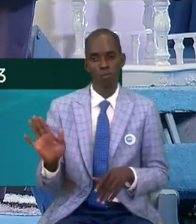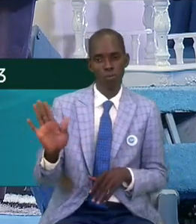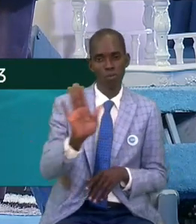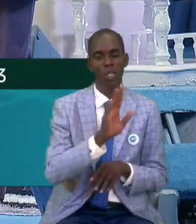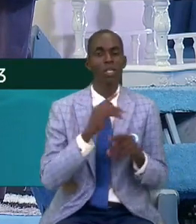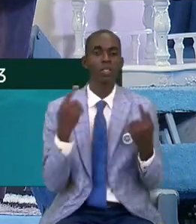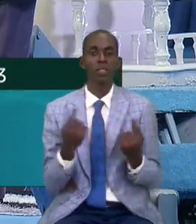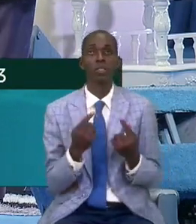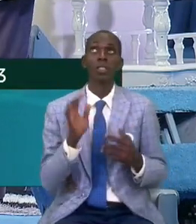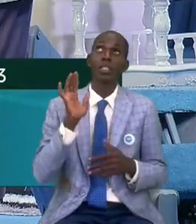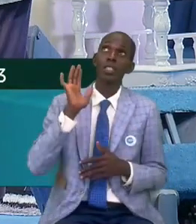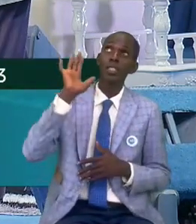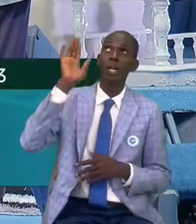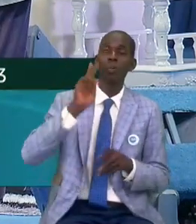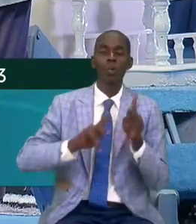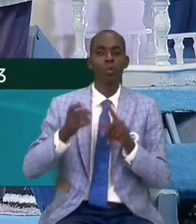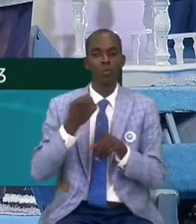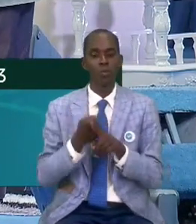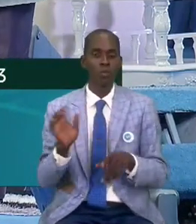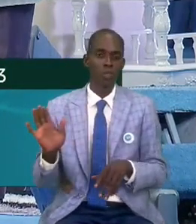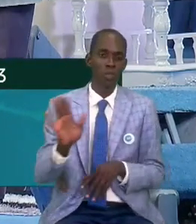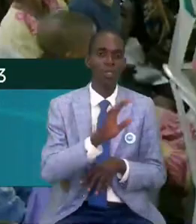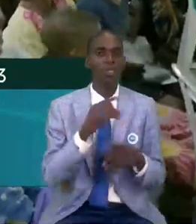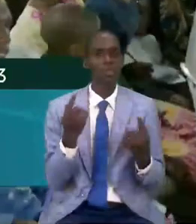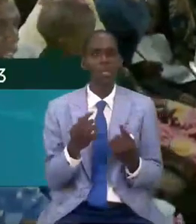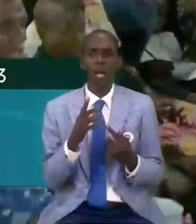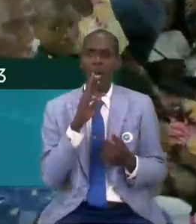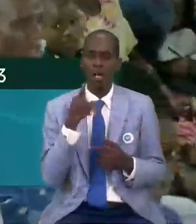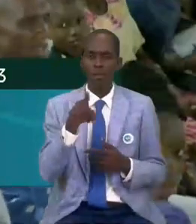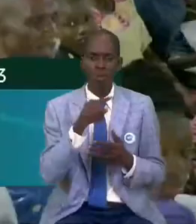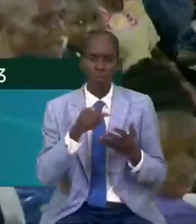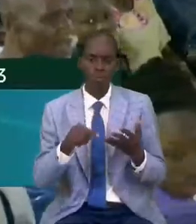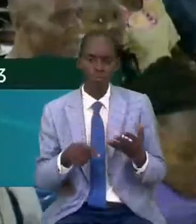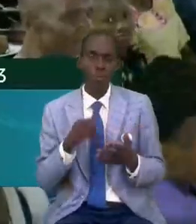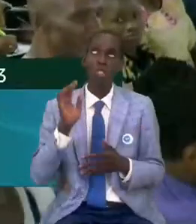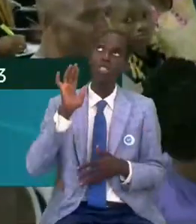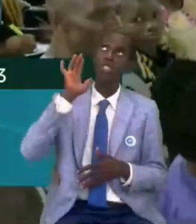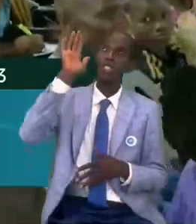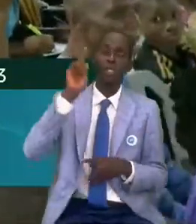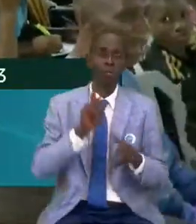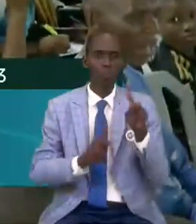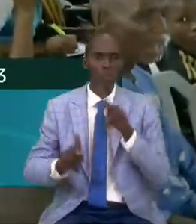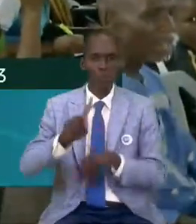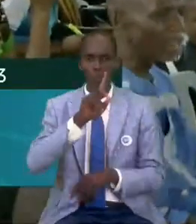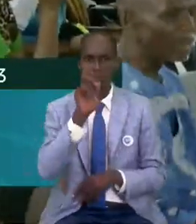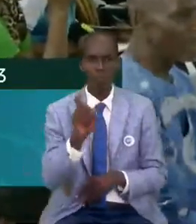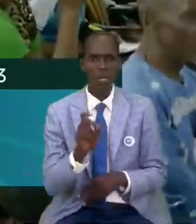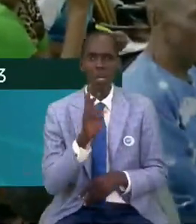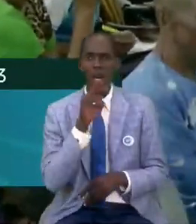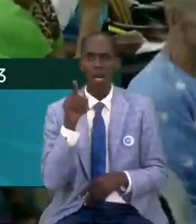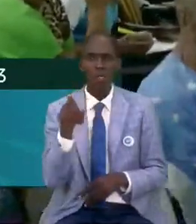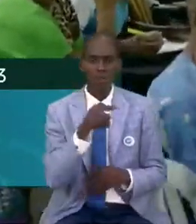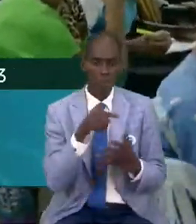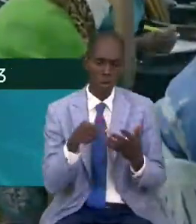people? I said, are you one of his people? He'll save you from all your sins today. Look at verse